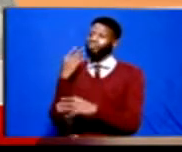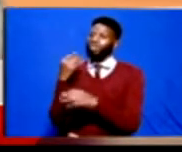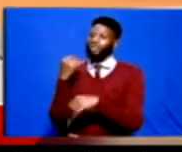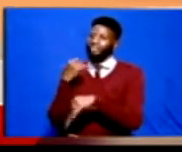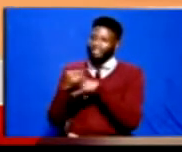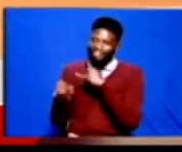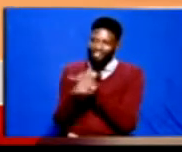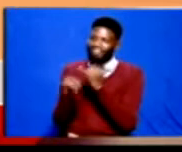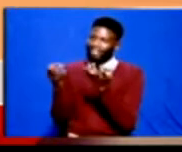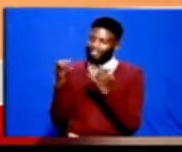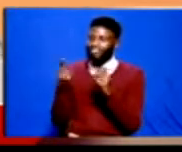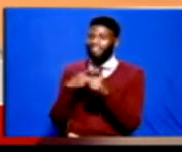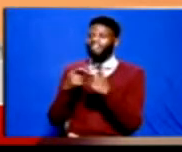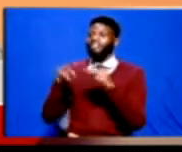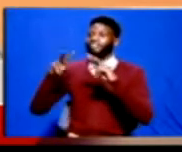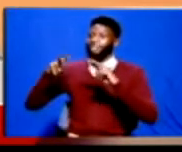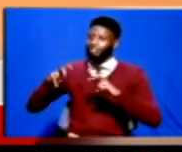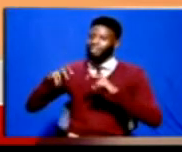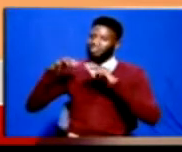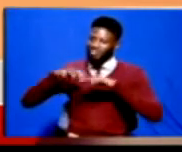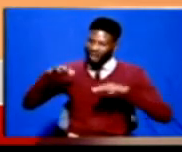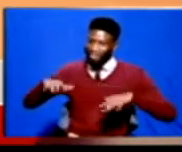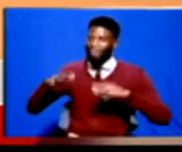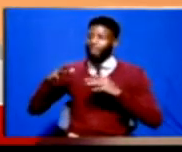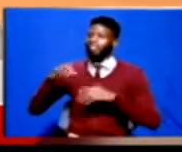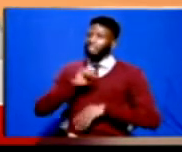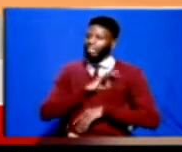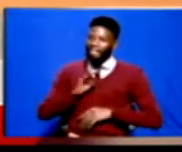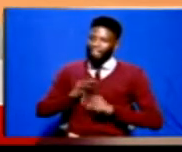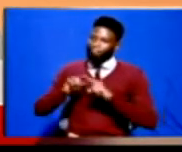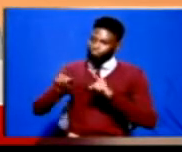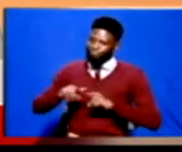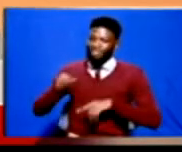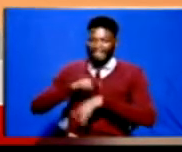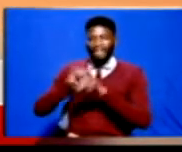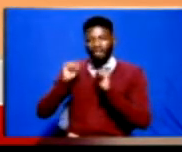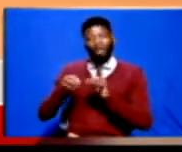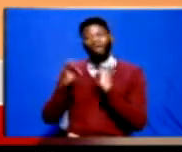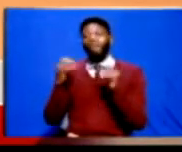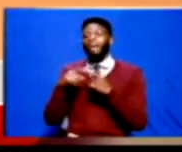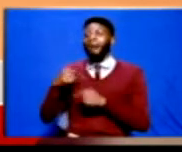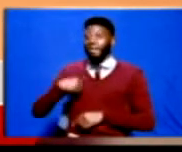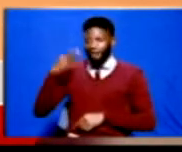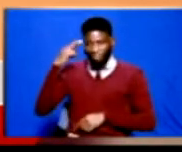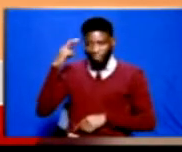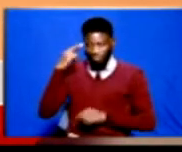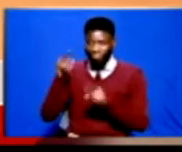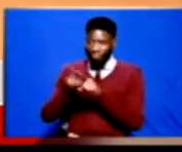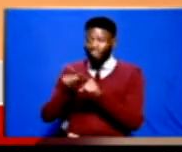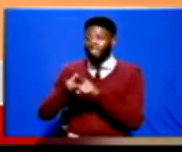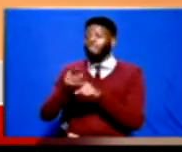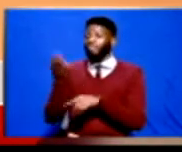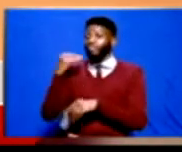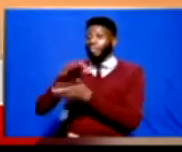you know, employees and all things, you know, it can take time. But I remember there was a time even Base Titanium was complaining because